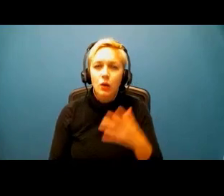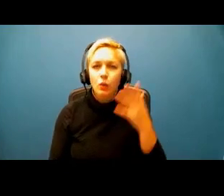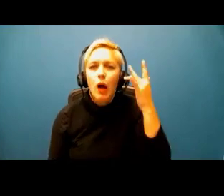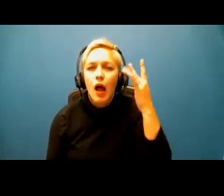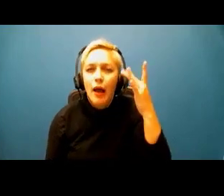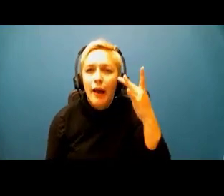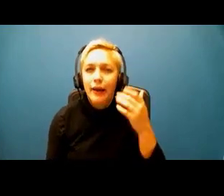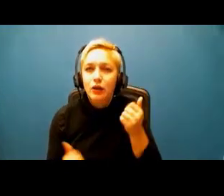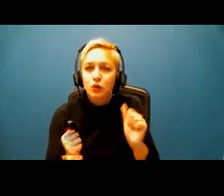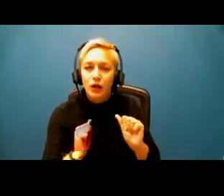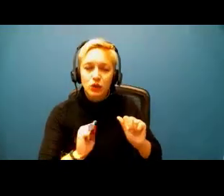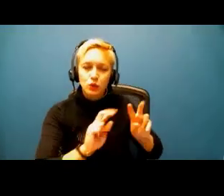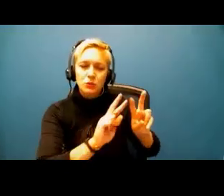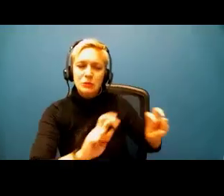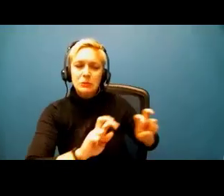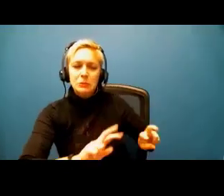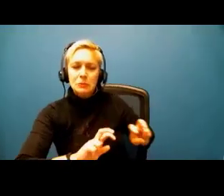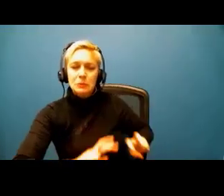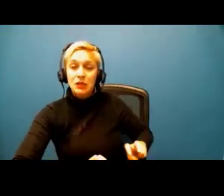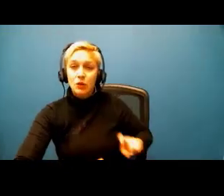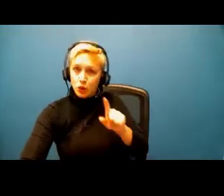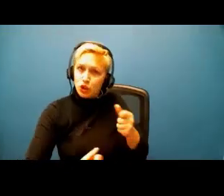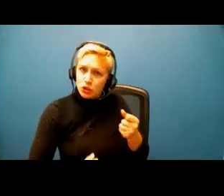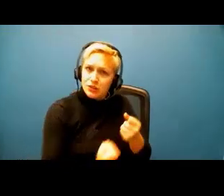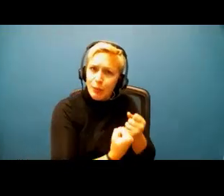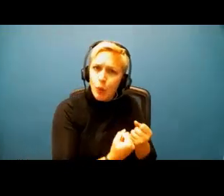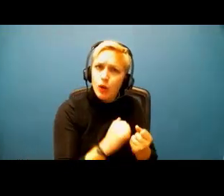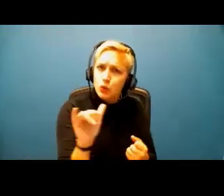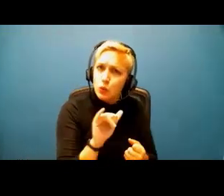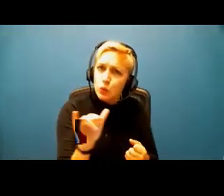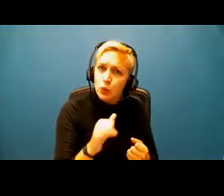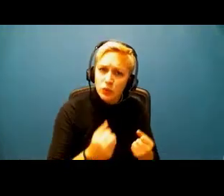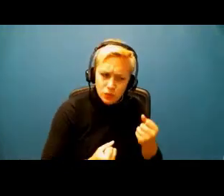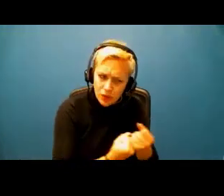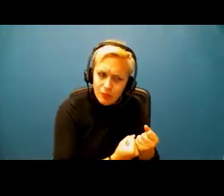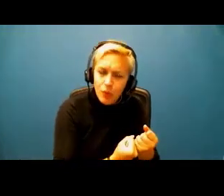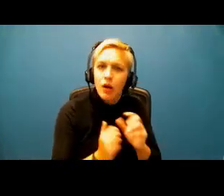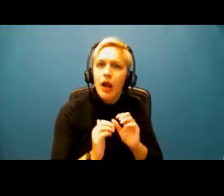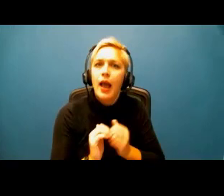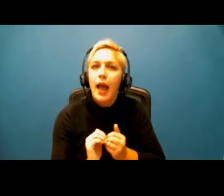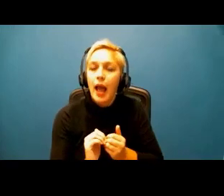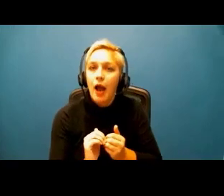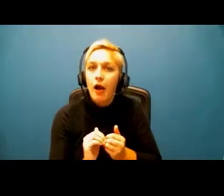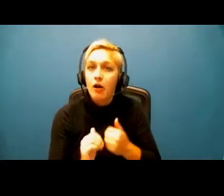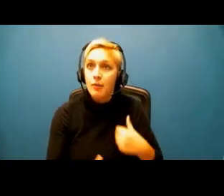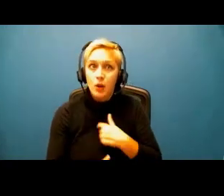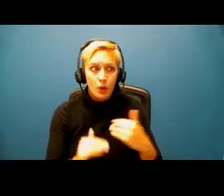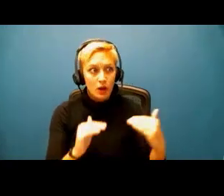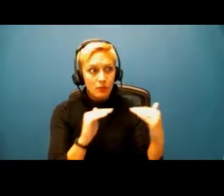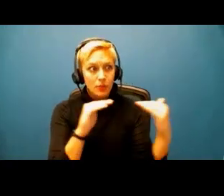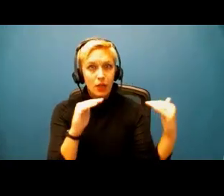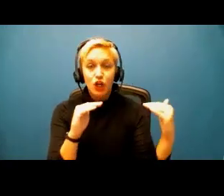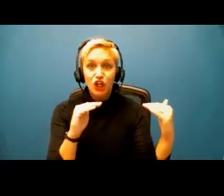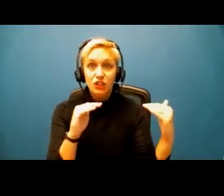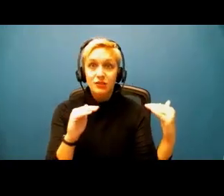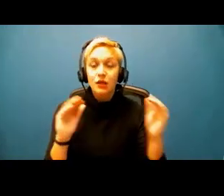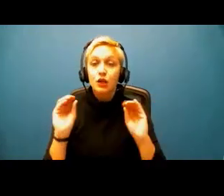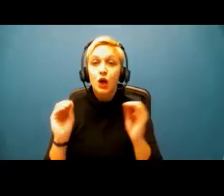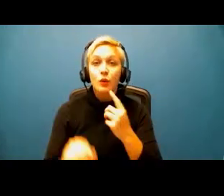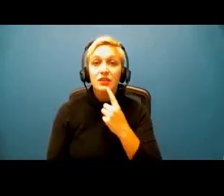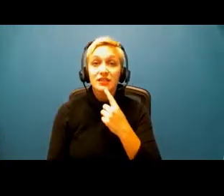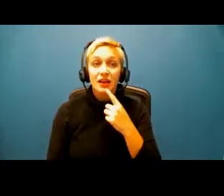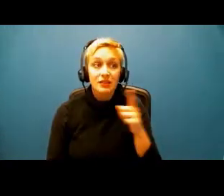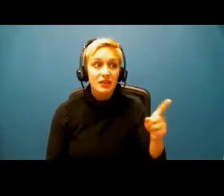can show up for them as well as peers and as fellow educators. Because there isn't anybody that shows up saying, I want to cause harm